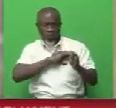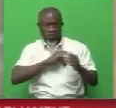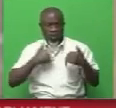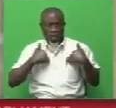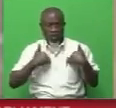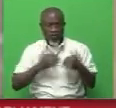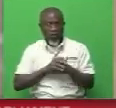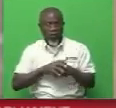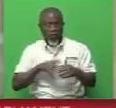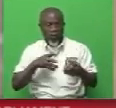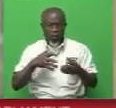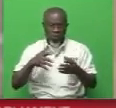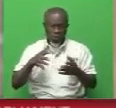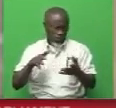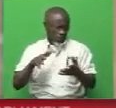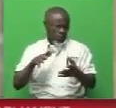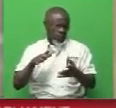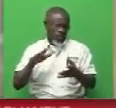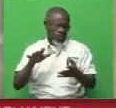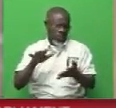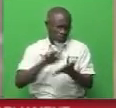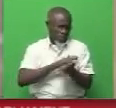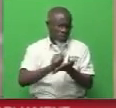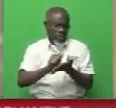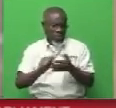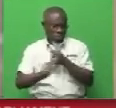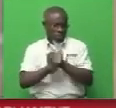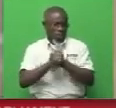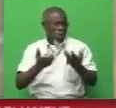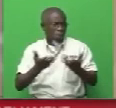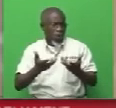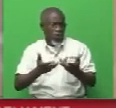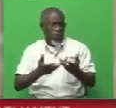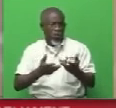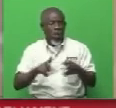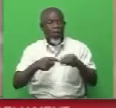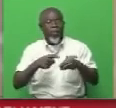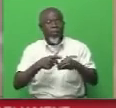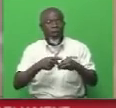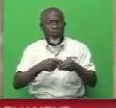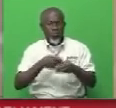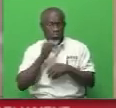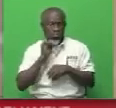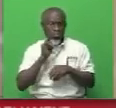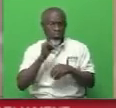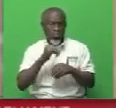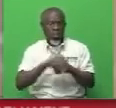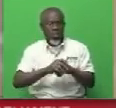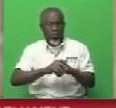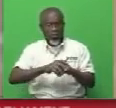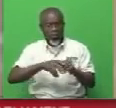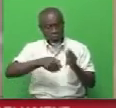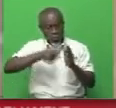President? A simple Google search. If you Google search about malicious prosecution claims in Trinidad and Tobago,